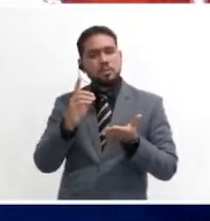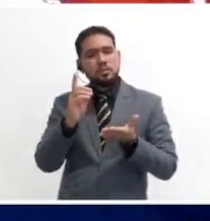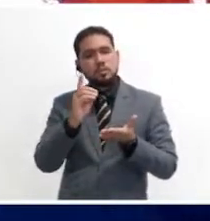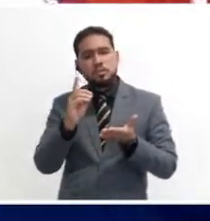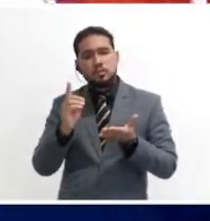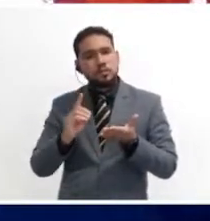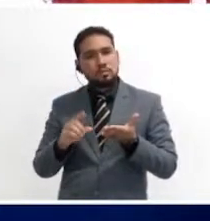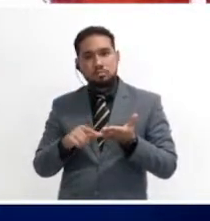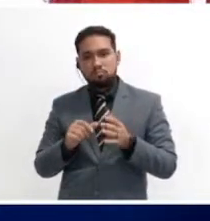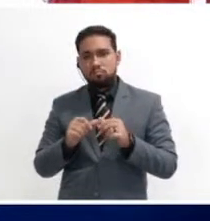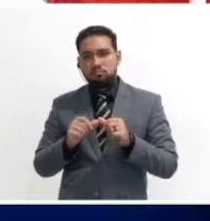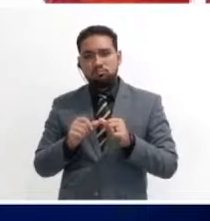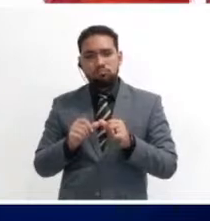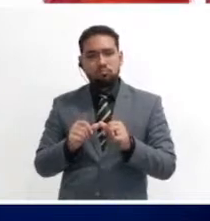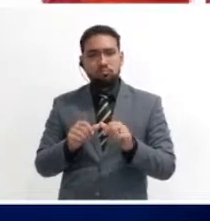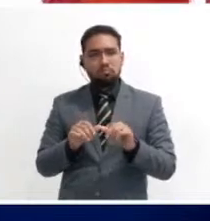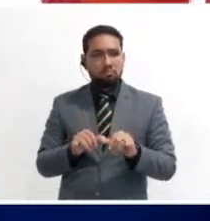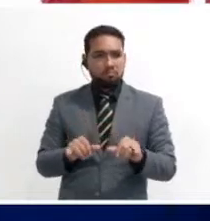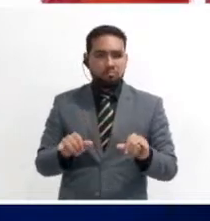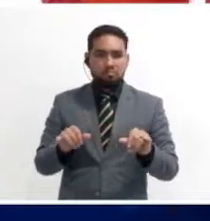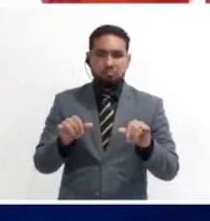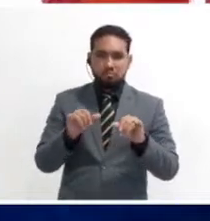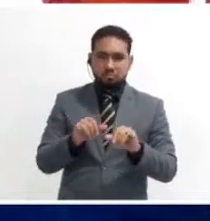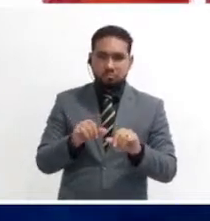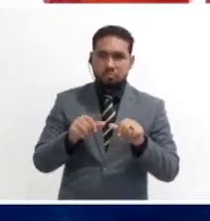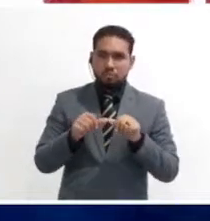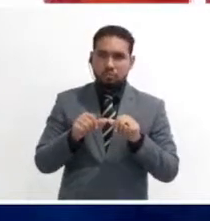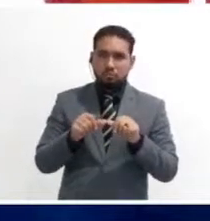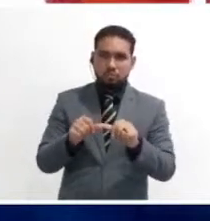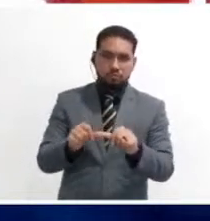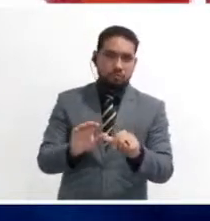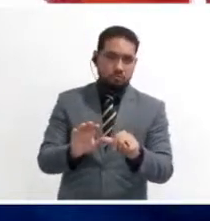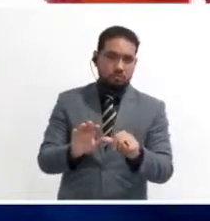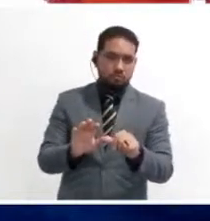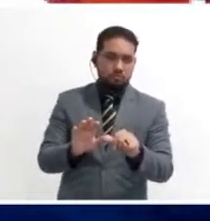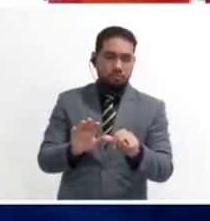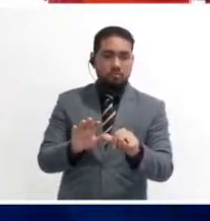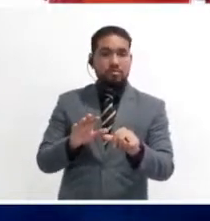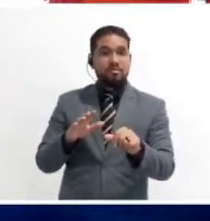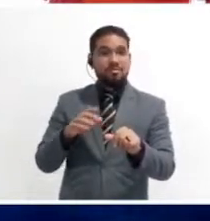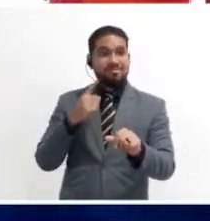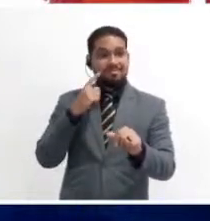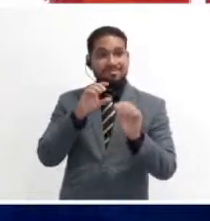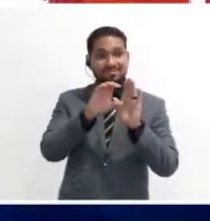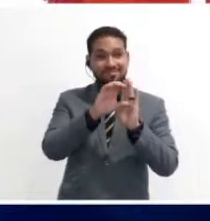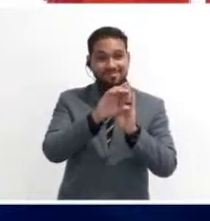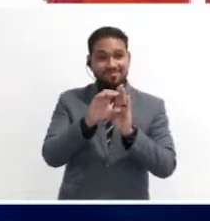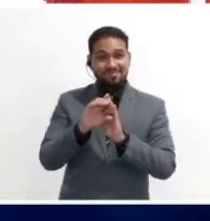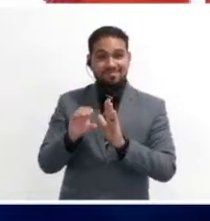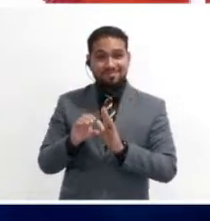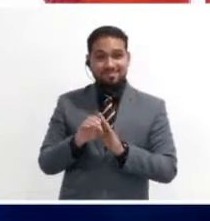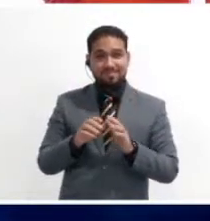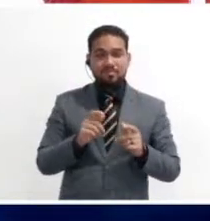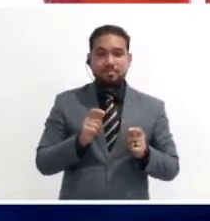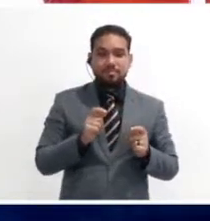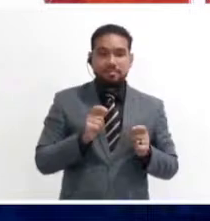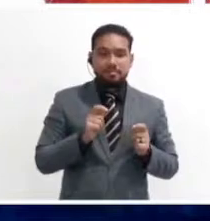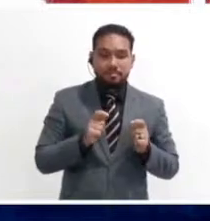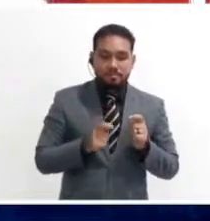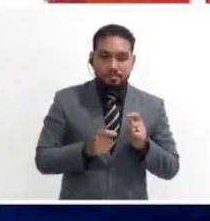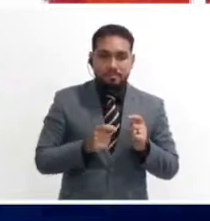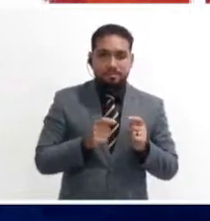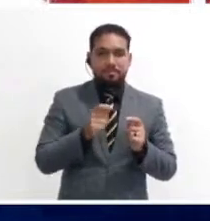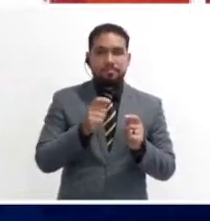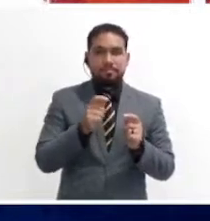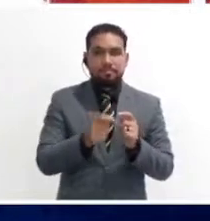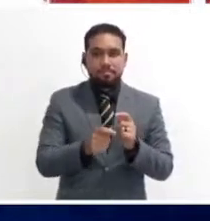this is an example of a progression also of size that is pervasive to packaging. So you're